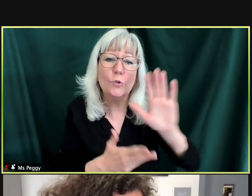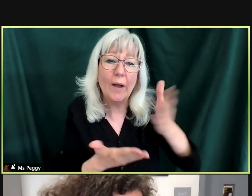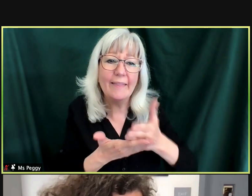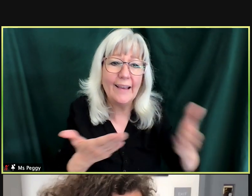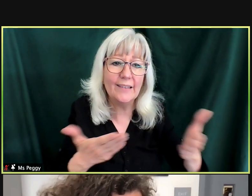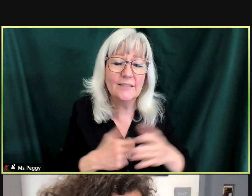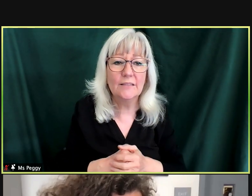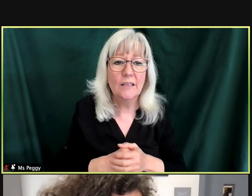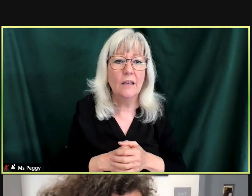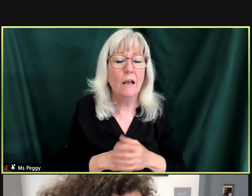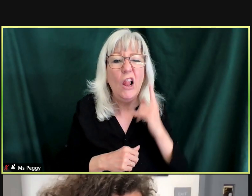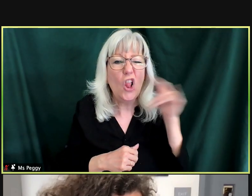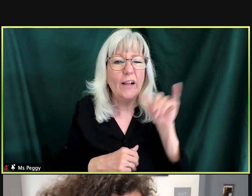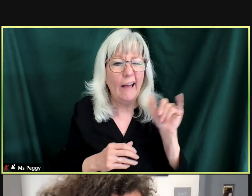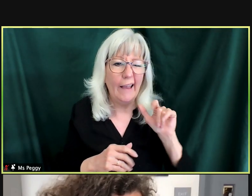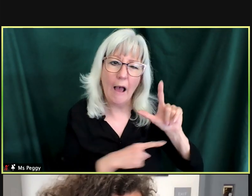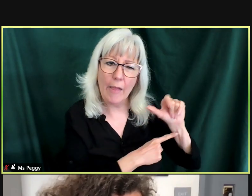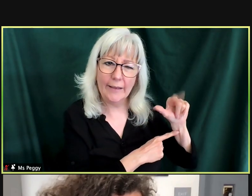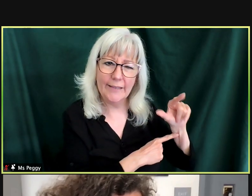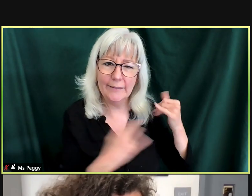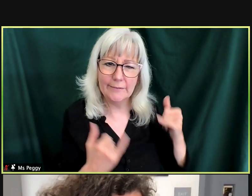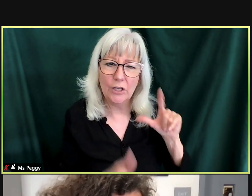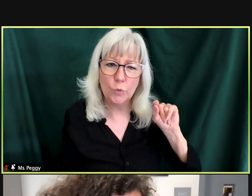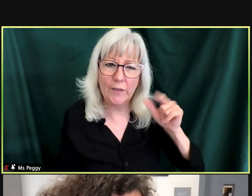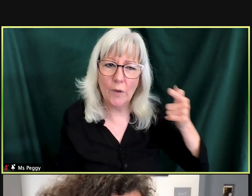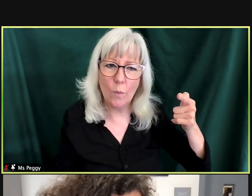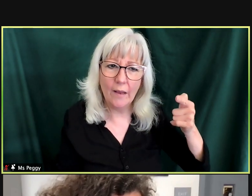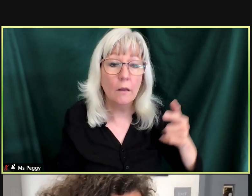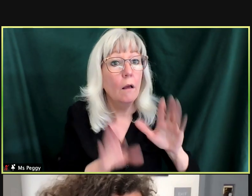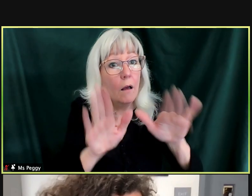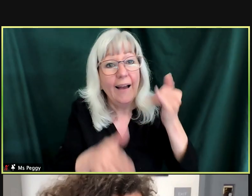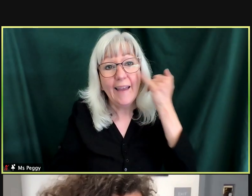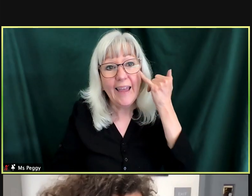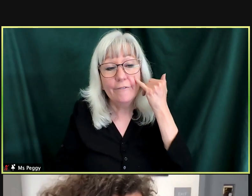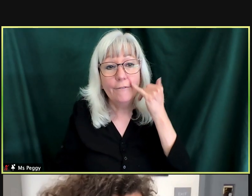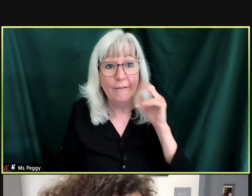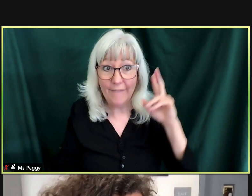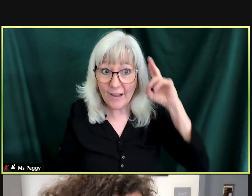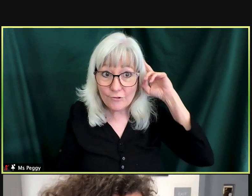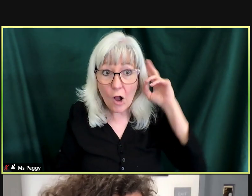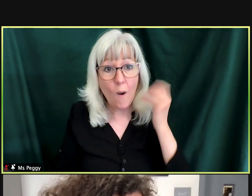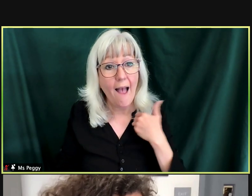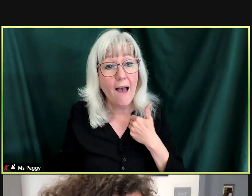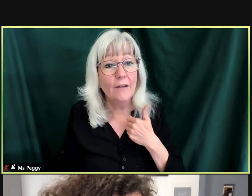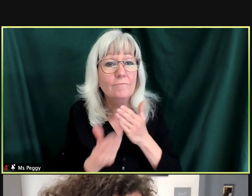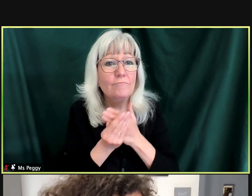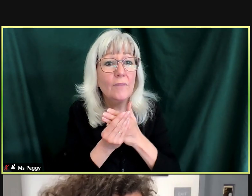Like, what would happen if Van Gogh ate some tacos